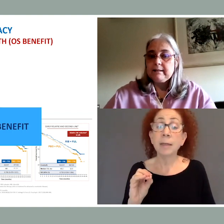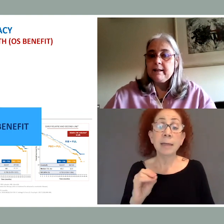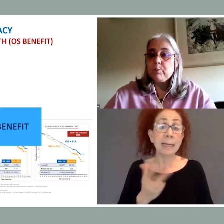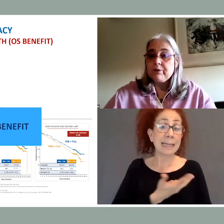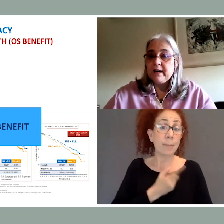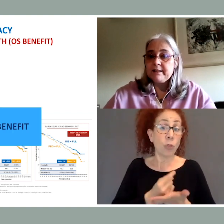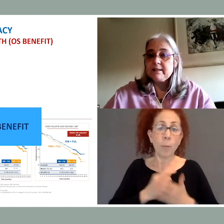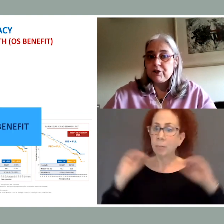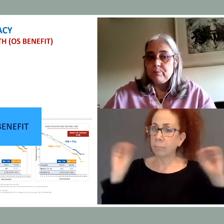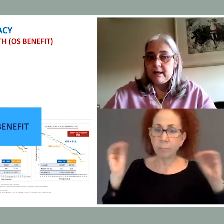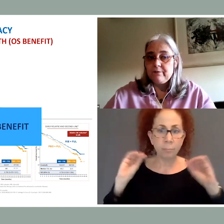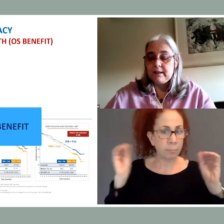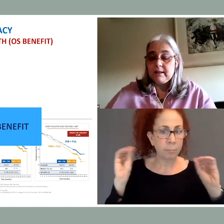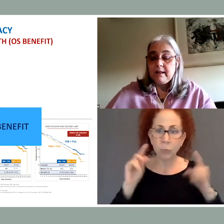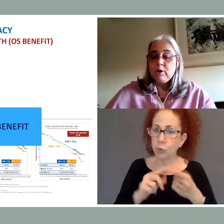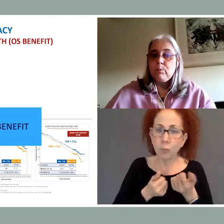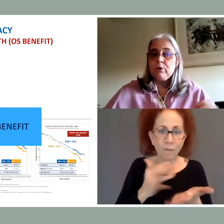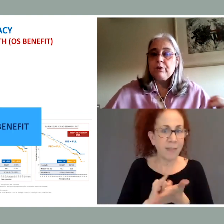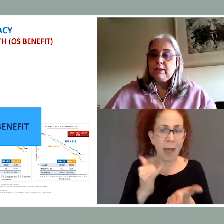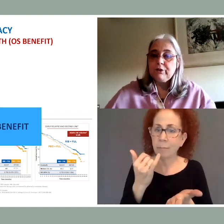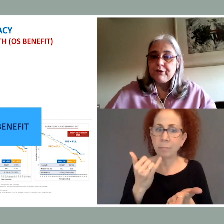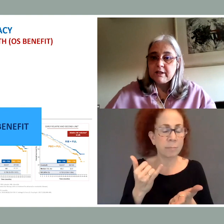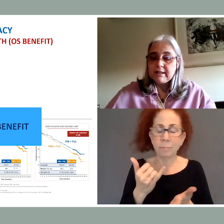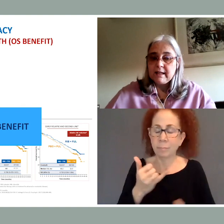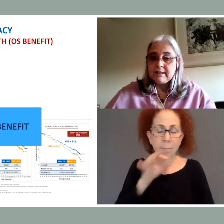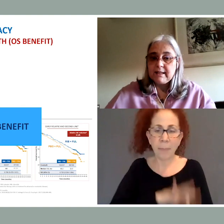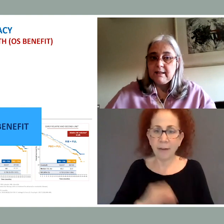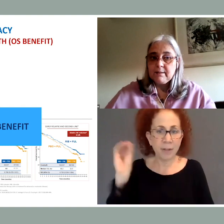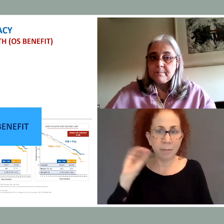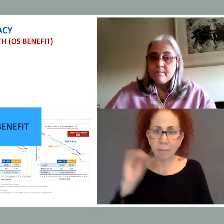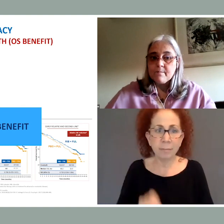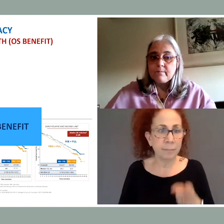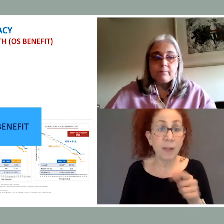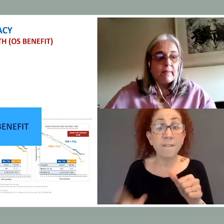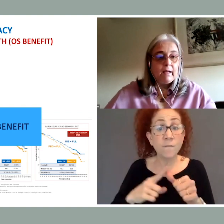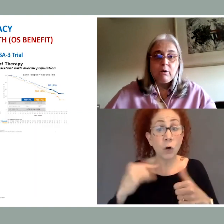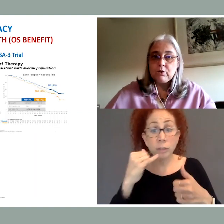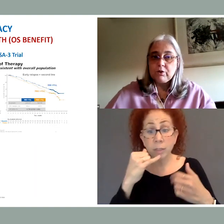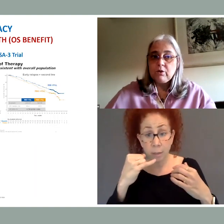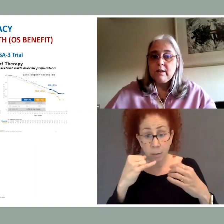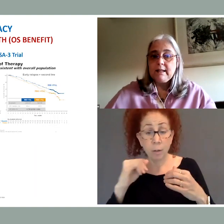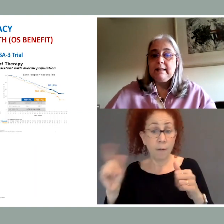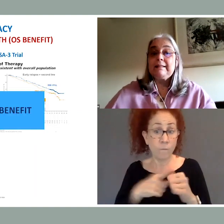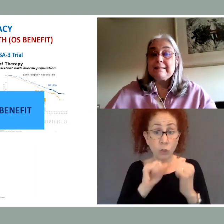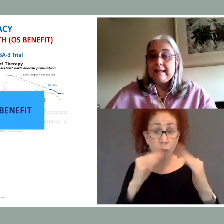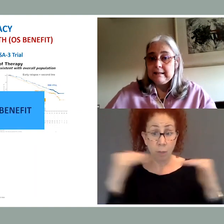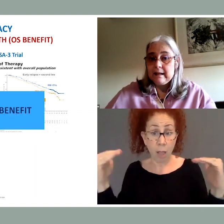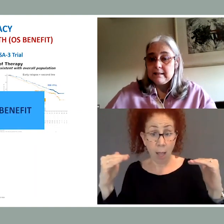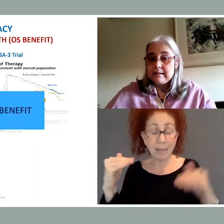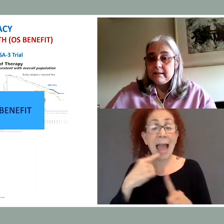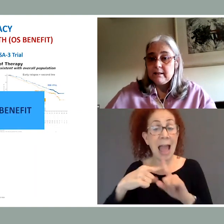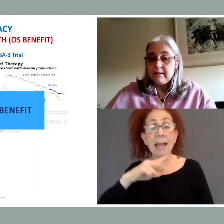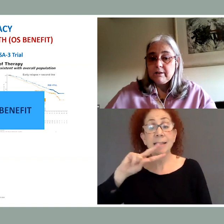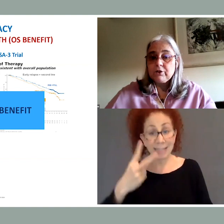chemotherapy that provides such benefit, both in the first line setting and also in the second